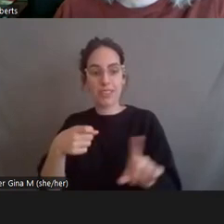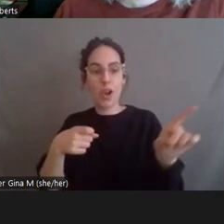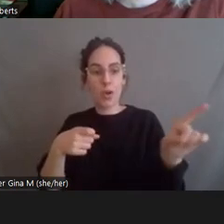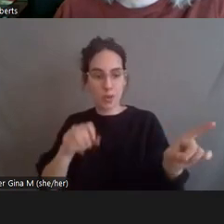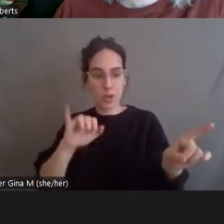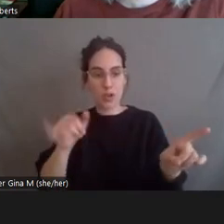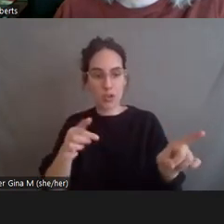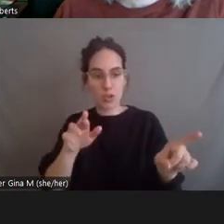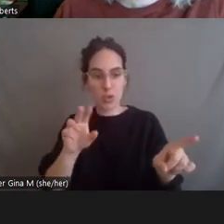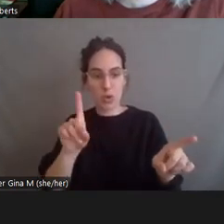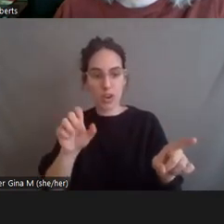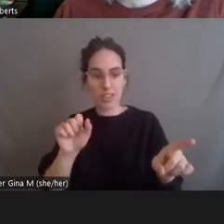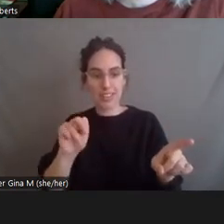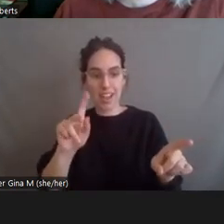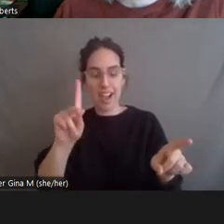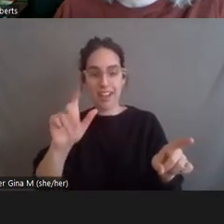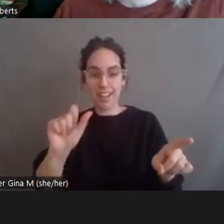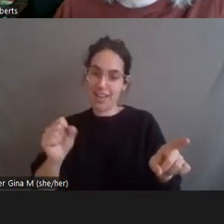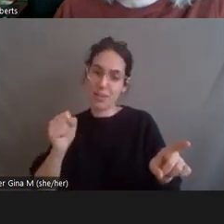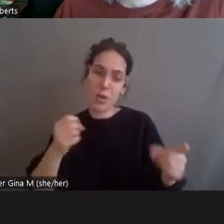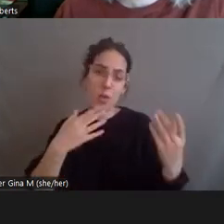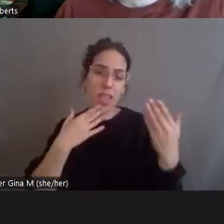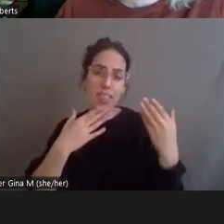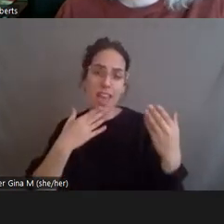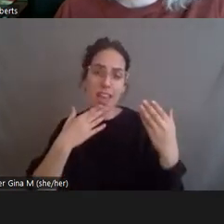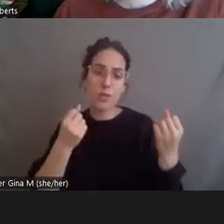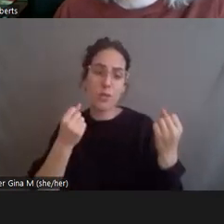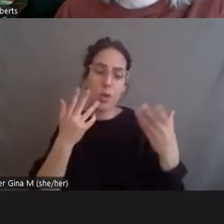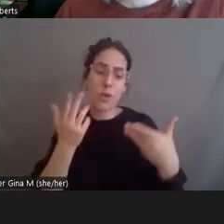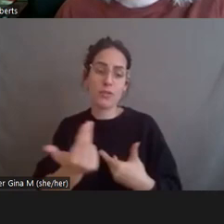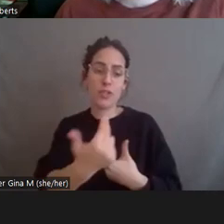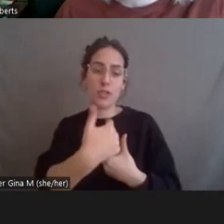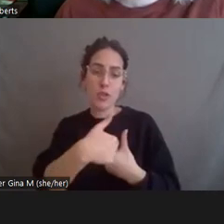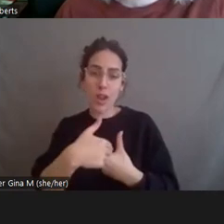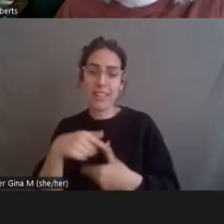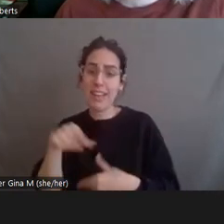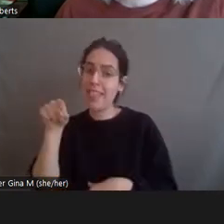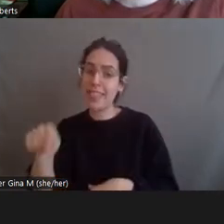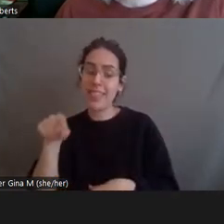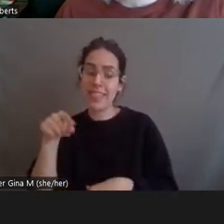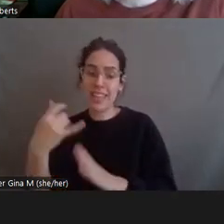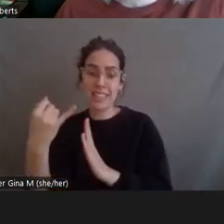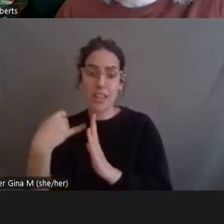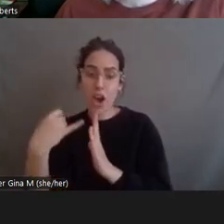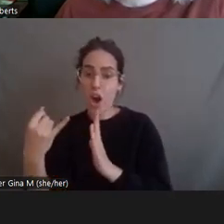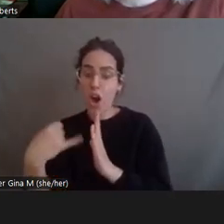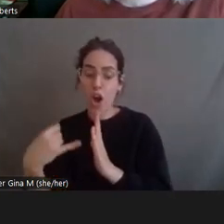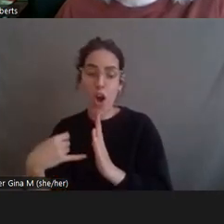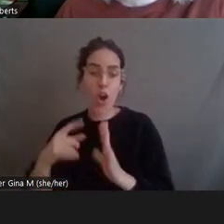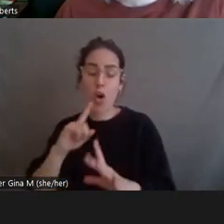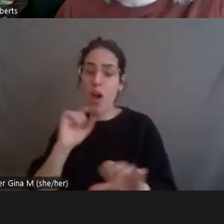is here. And thank you so much for being here. And these pieces are absolutely